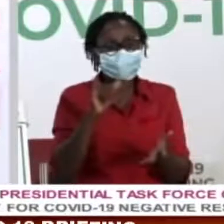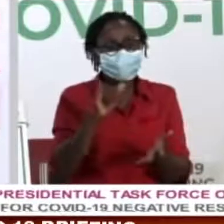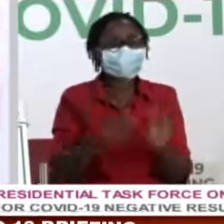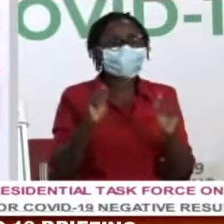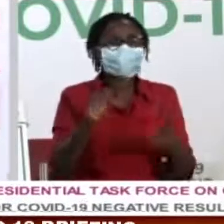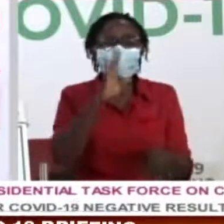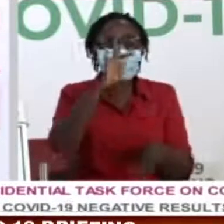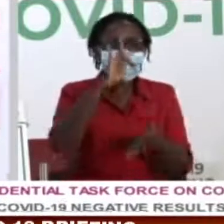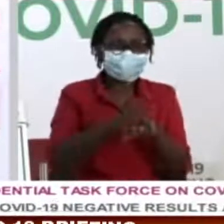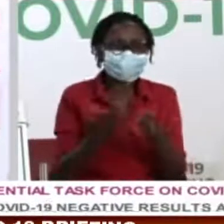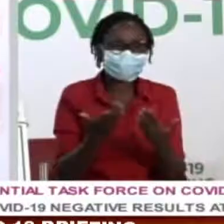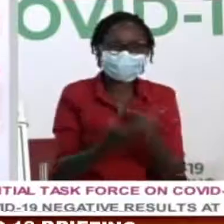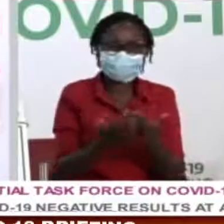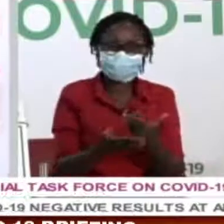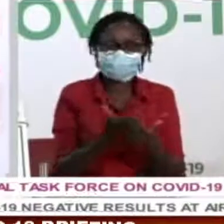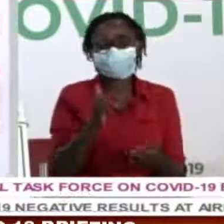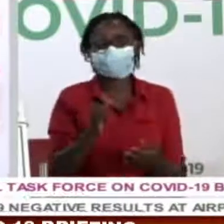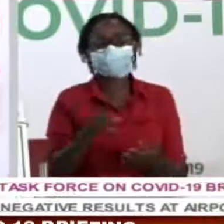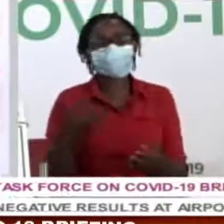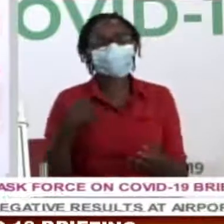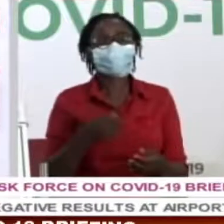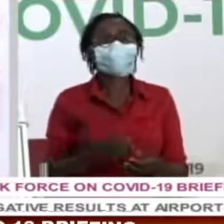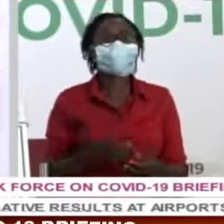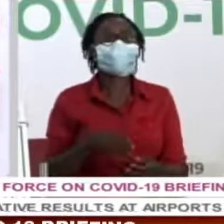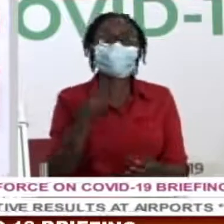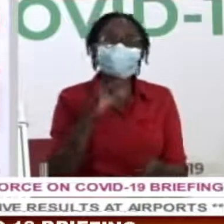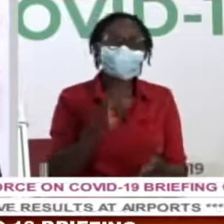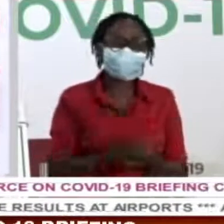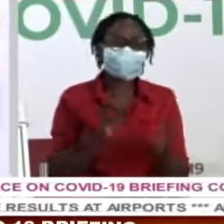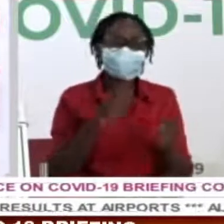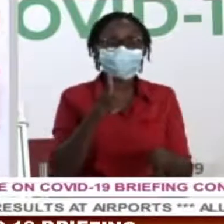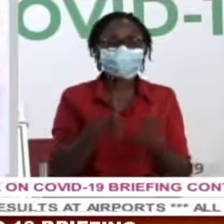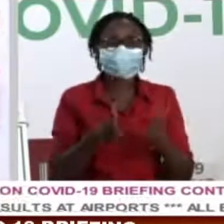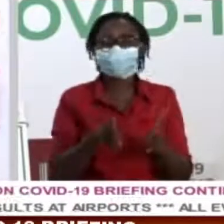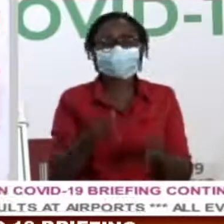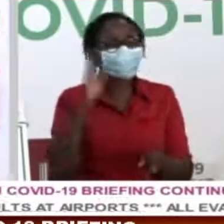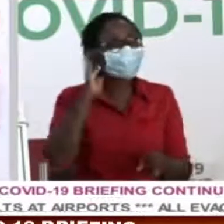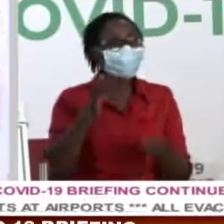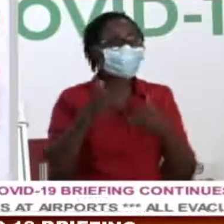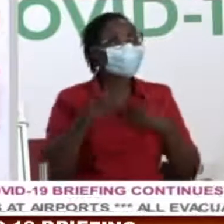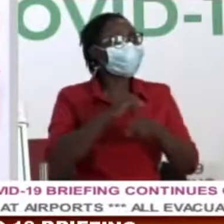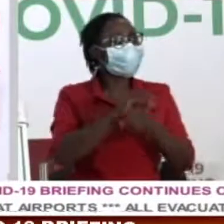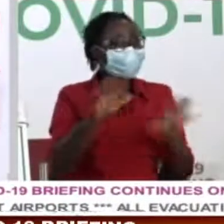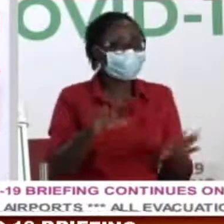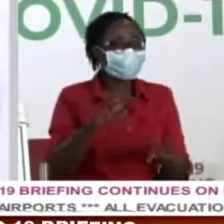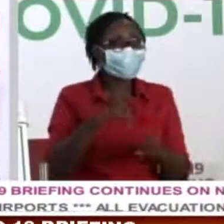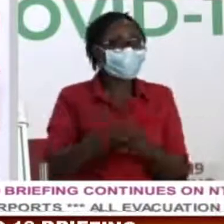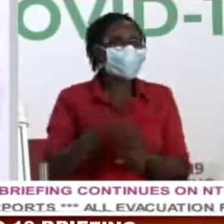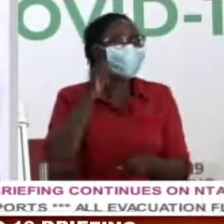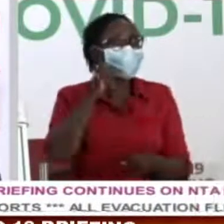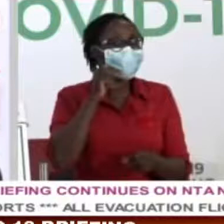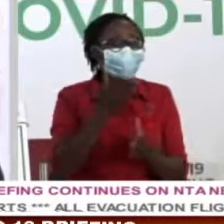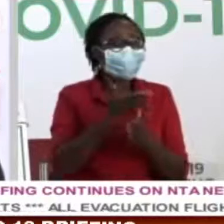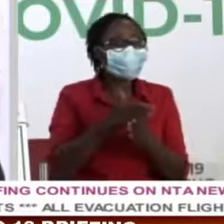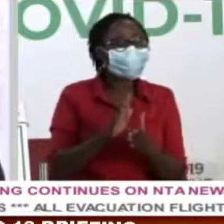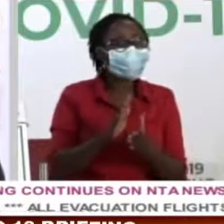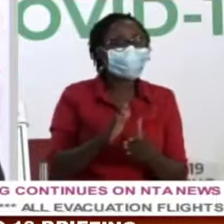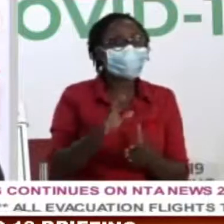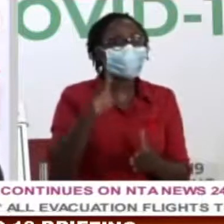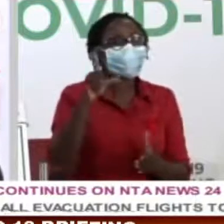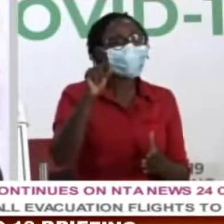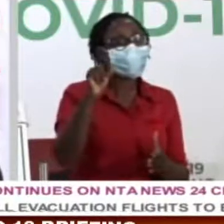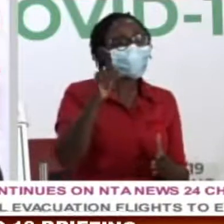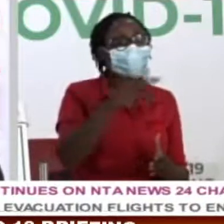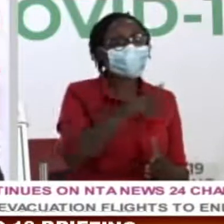risk. Our data suggests that the majority of people who get COVID in Nigeria are between the ages of 20 to